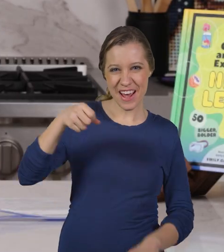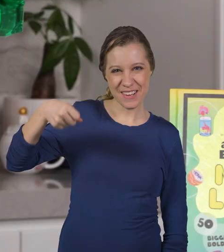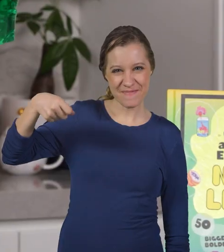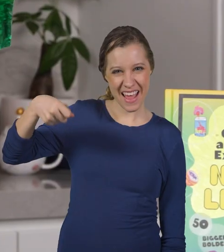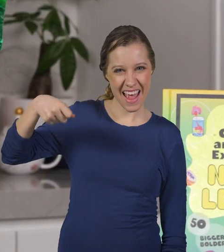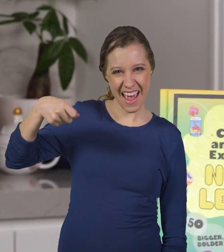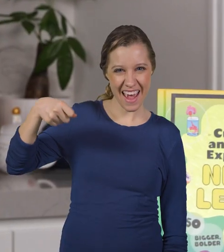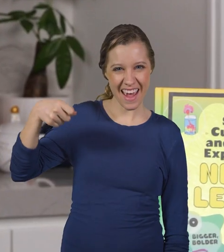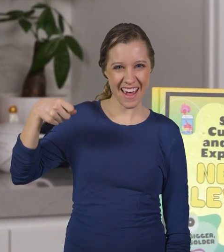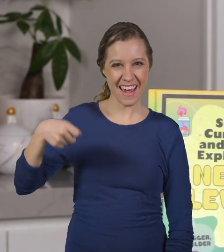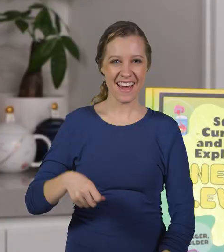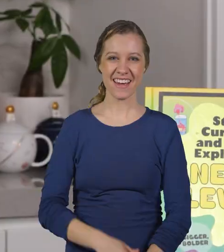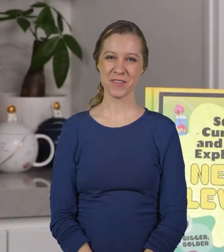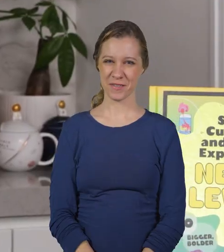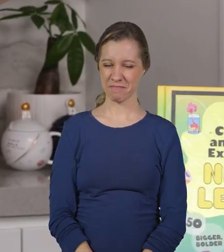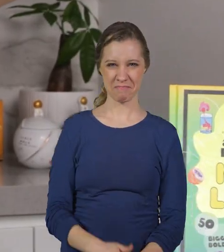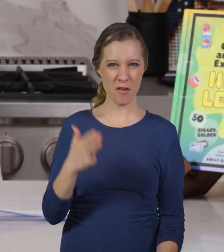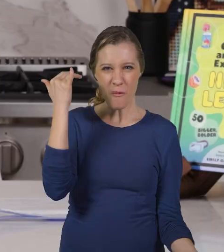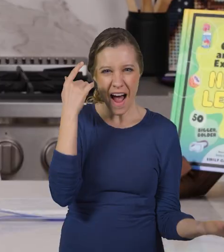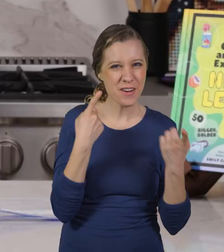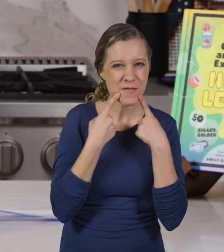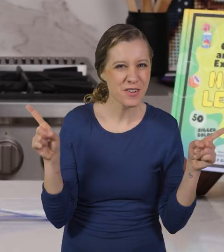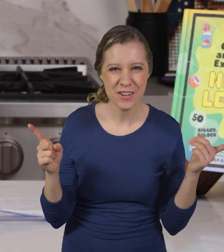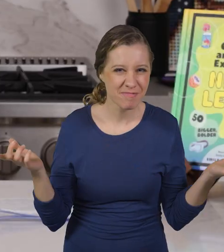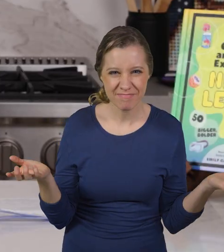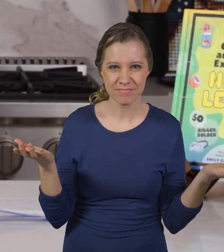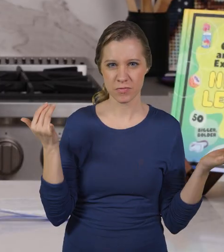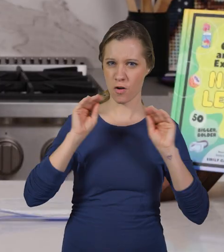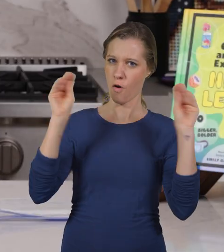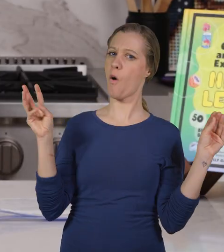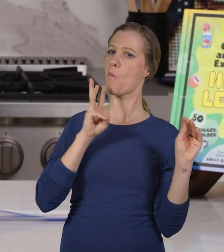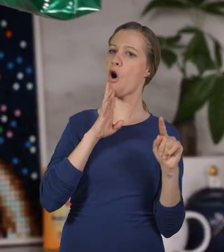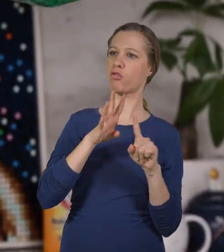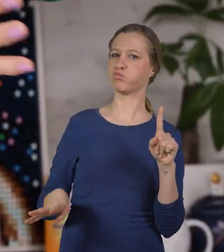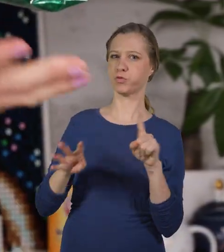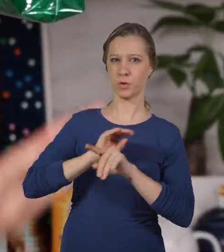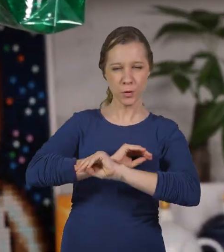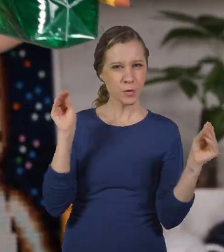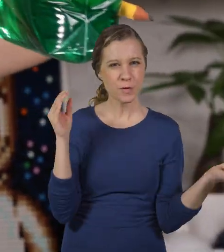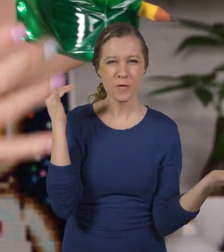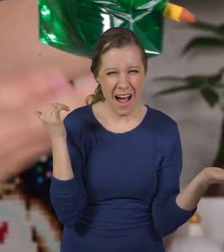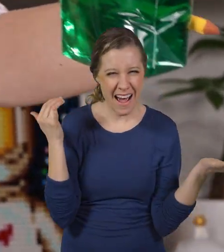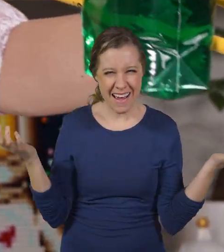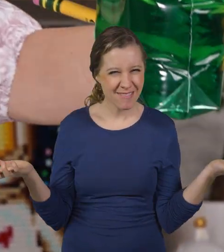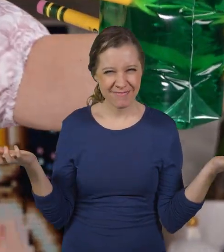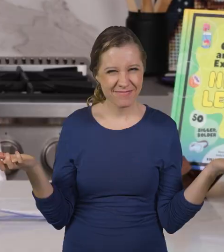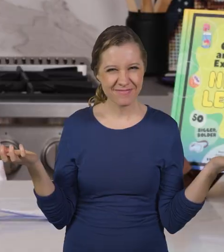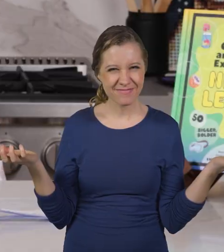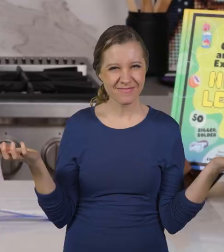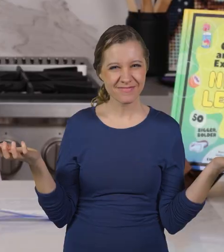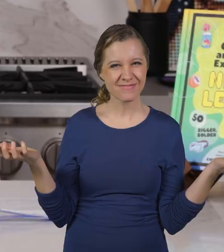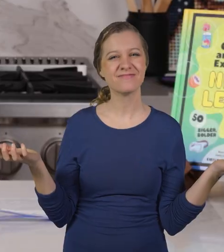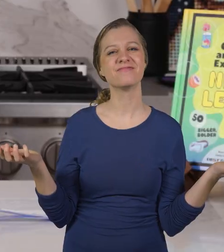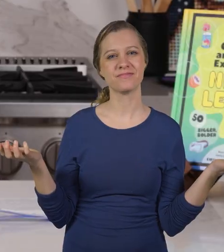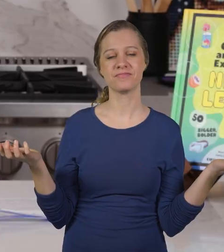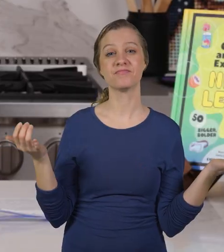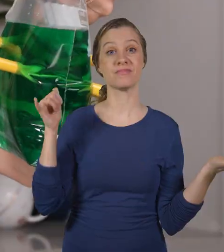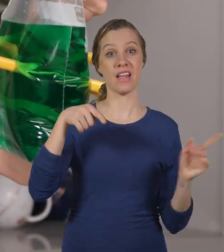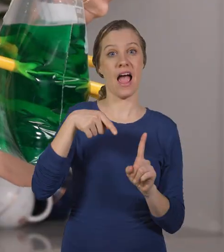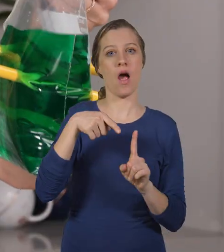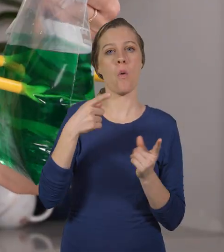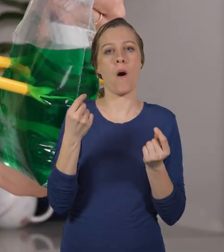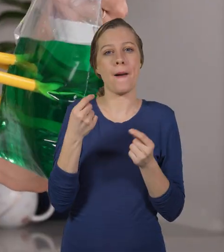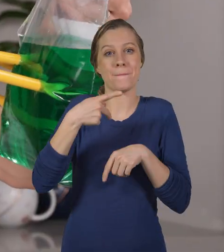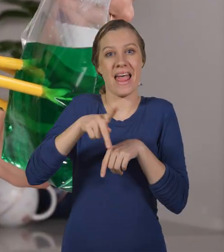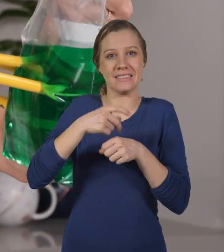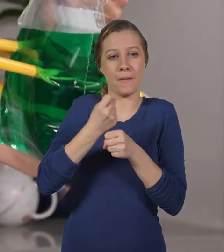Look at our spider bag. Why did this work? Why is there no water spilling out of our bag? Well,